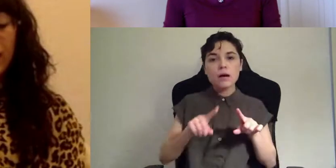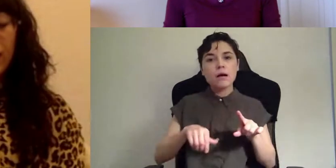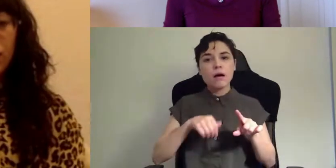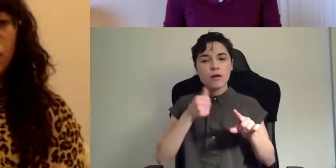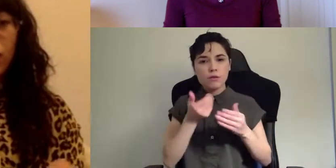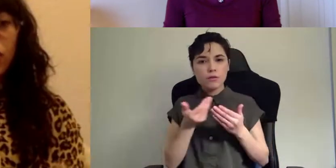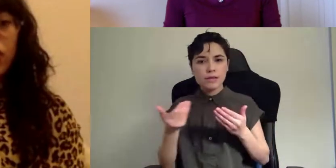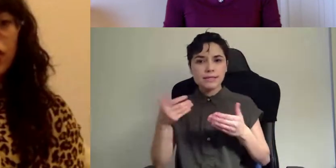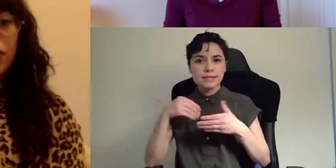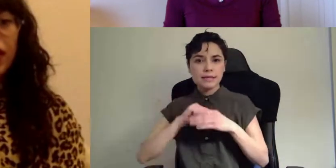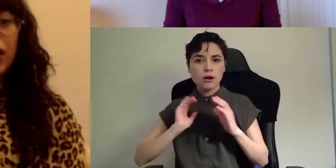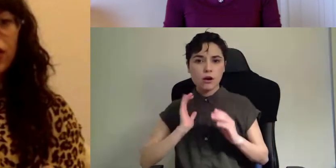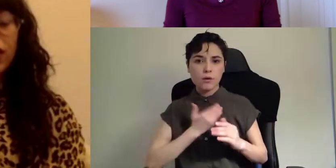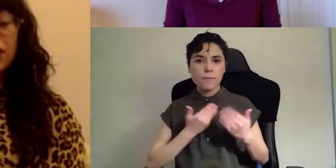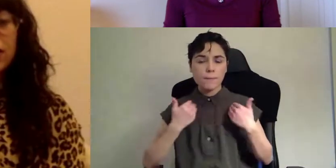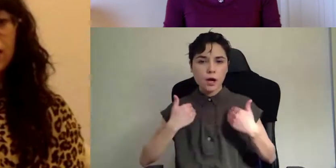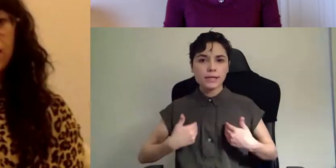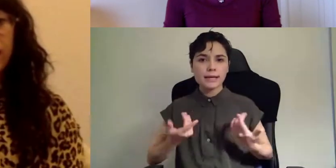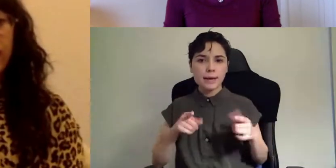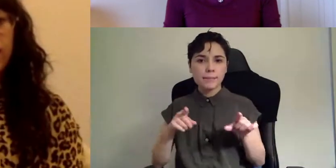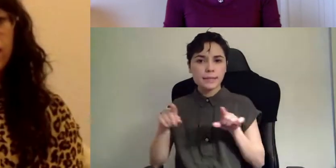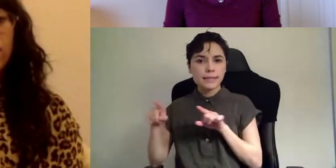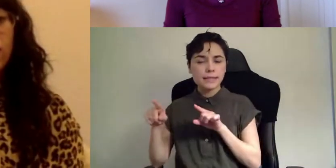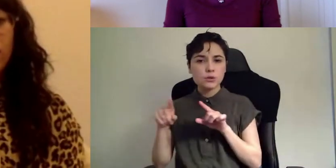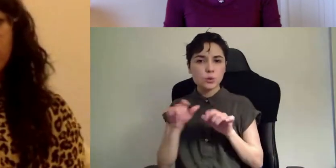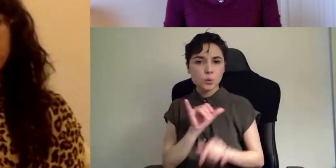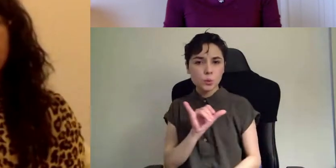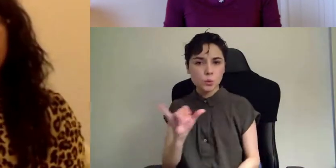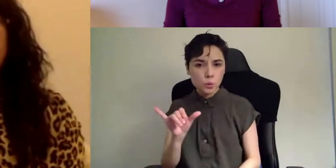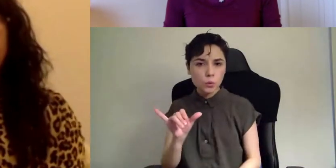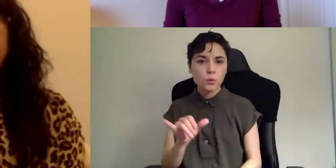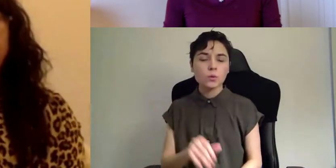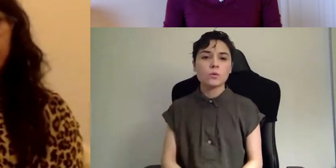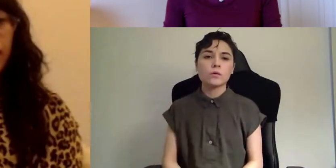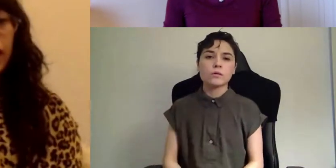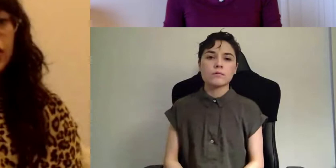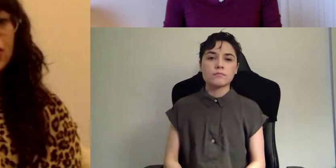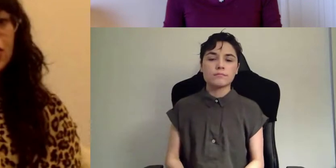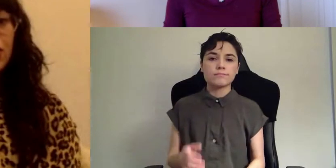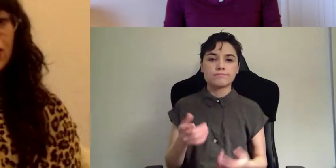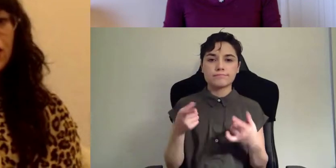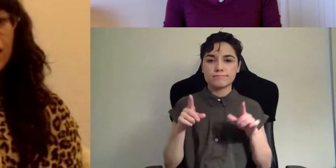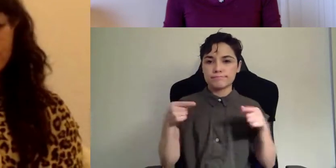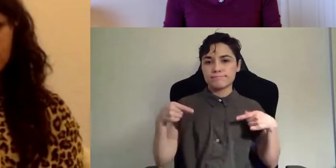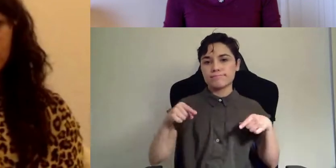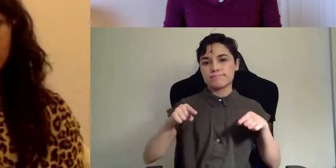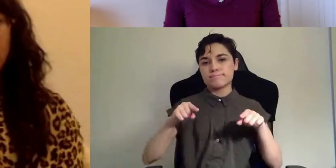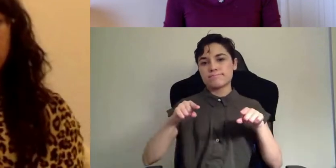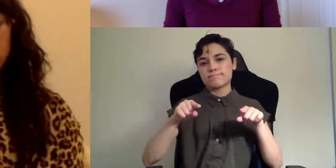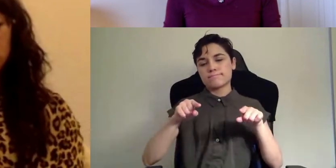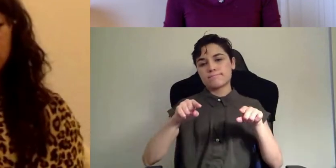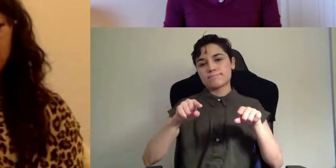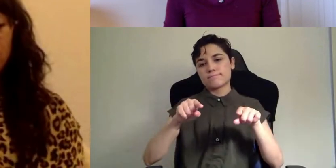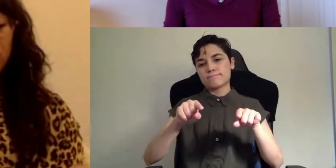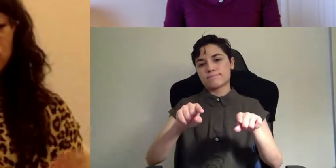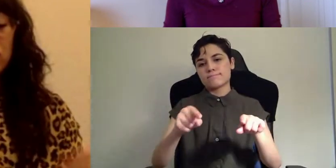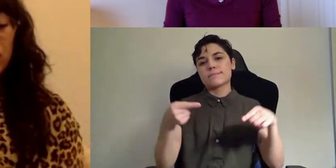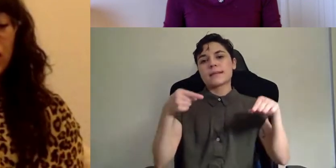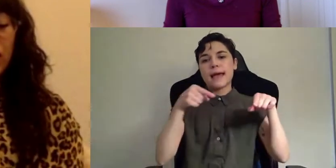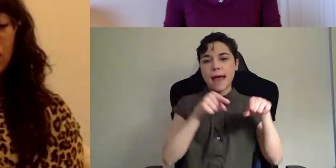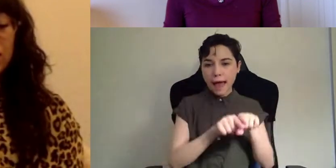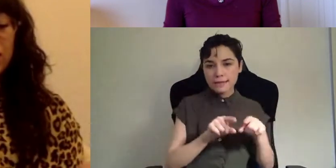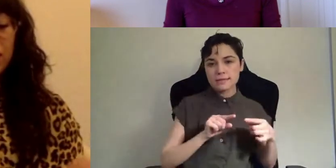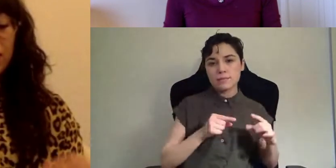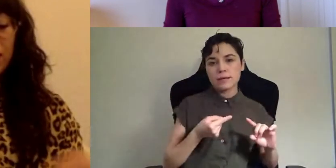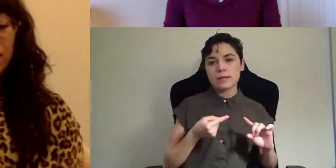than the pain or more than the pain, or get to live again alongside the pain. So I really, really appreciate that